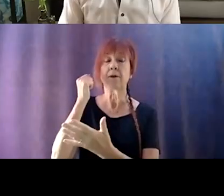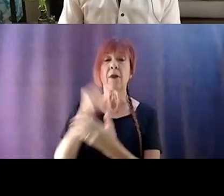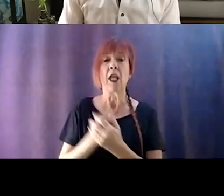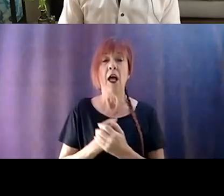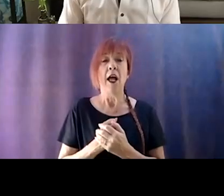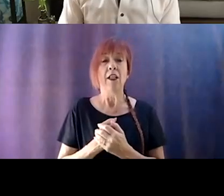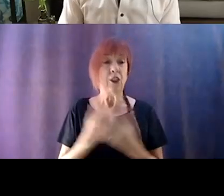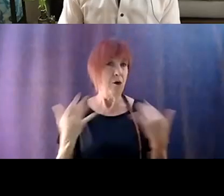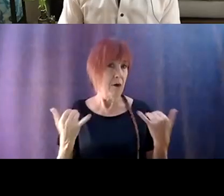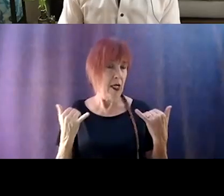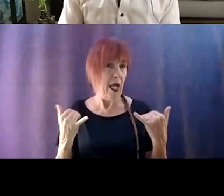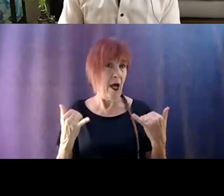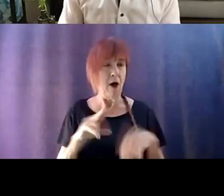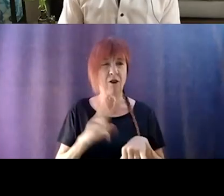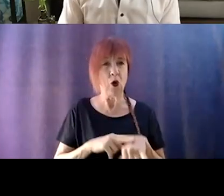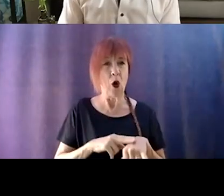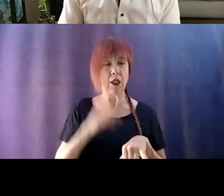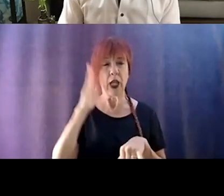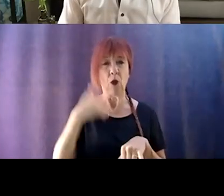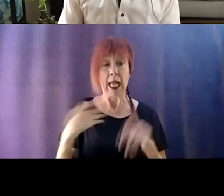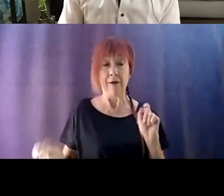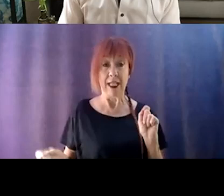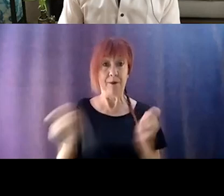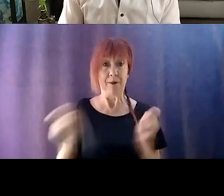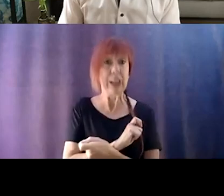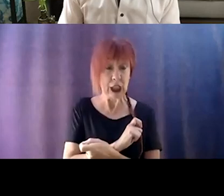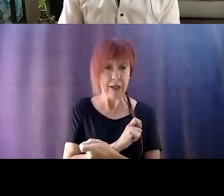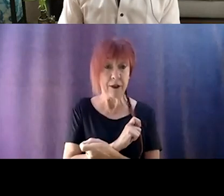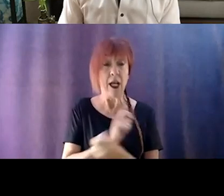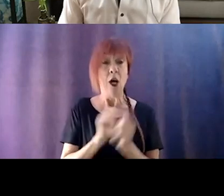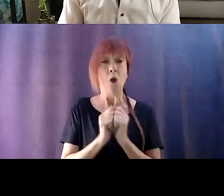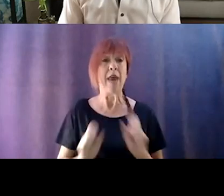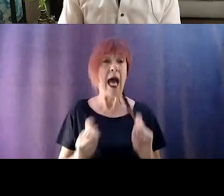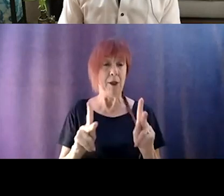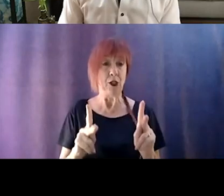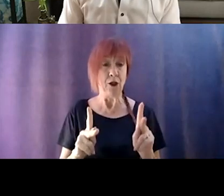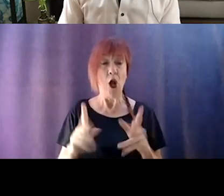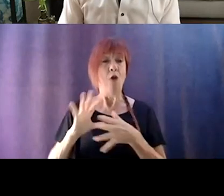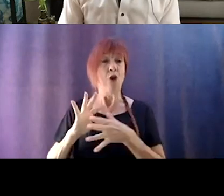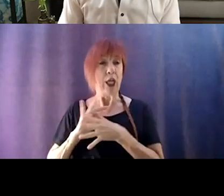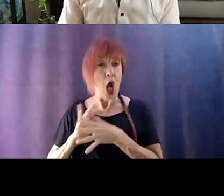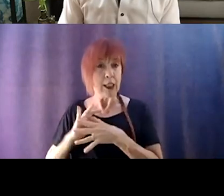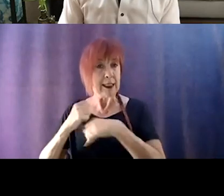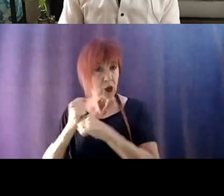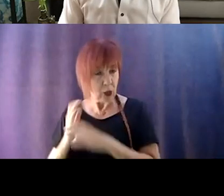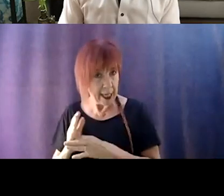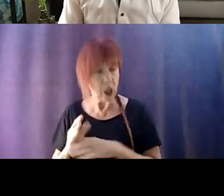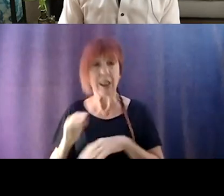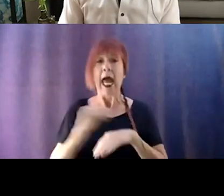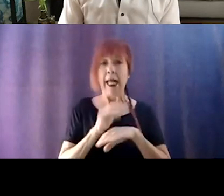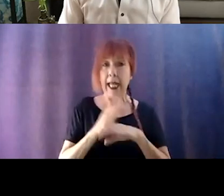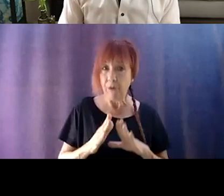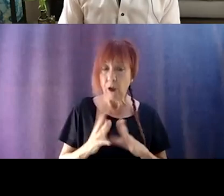So with that, of course, there's going to be a massive shift in opportunity for content creators and for influencers, and for those that are interested in getting